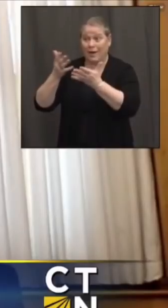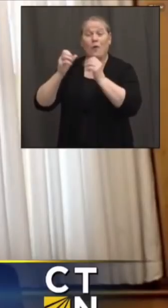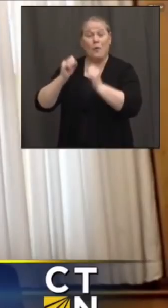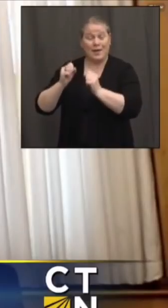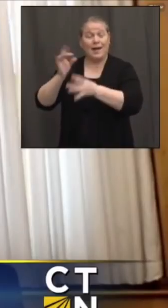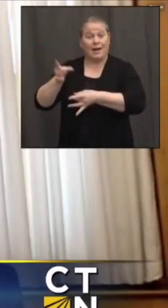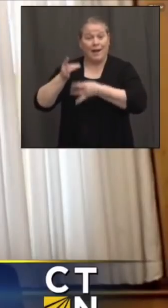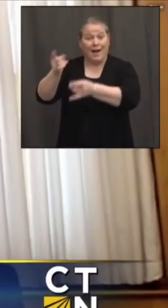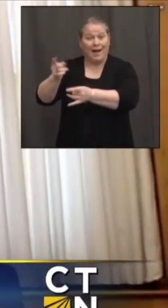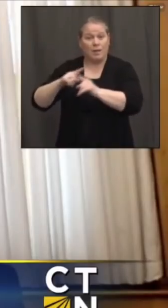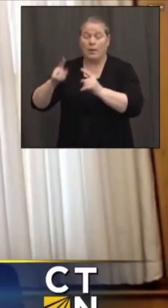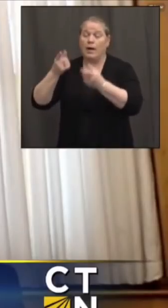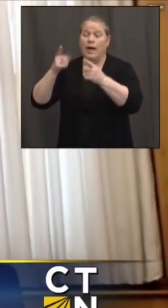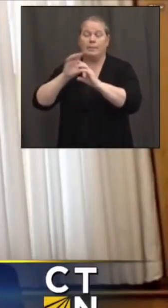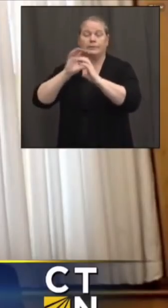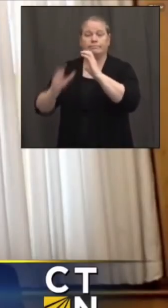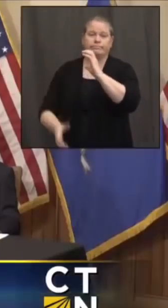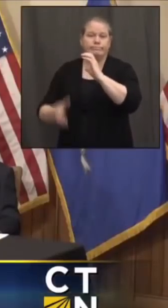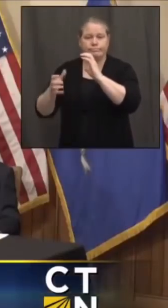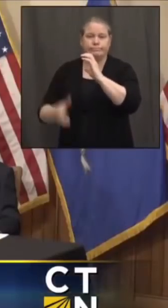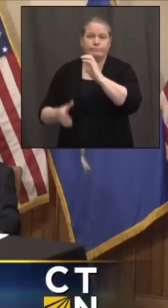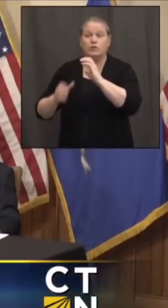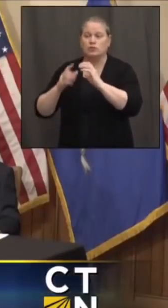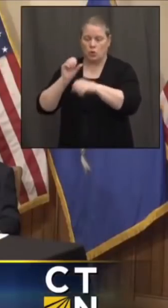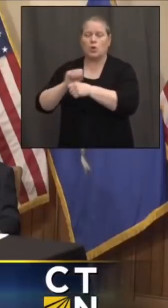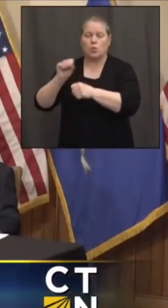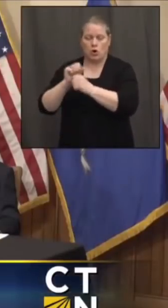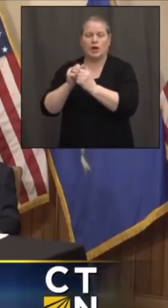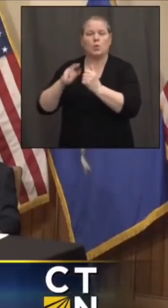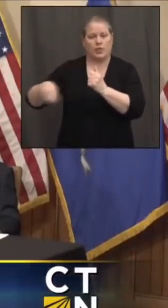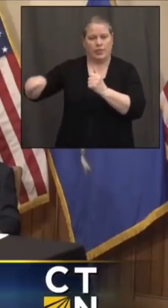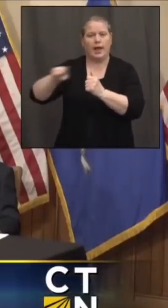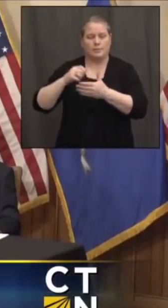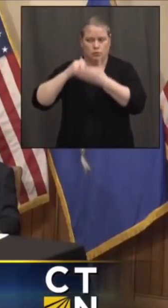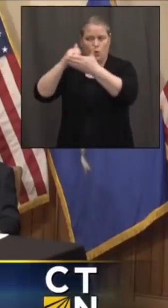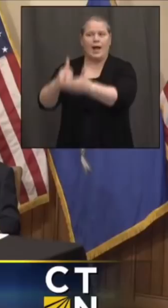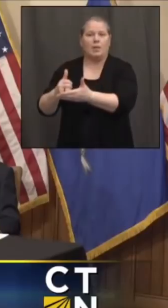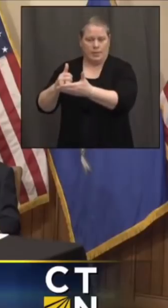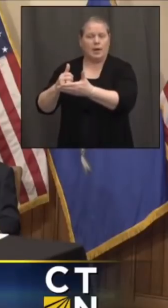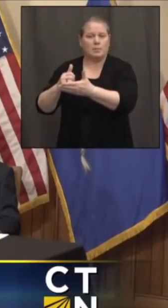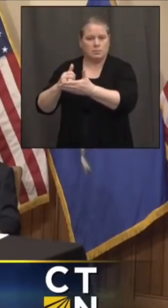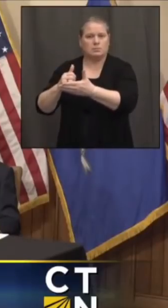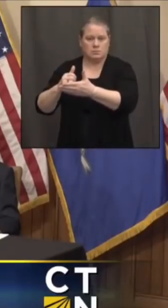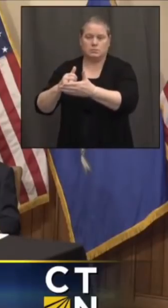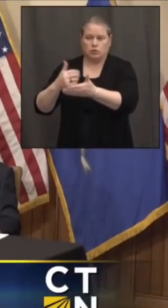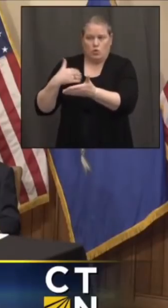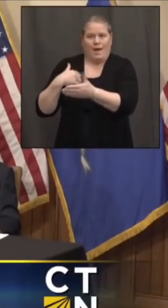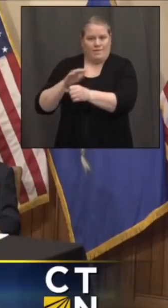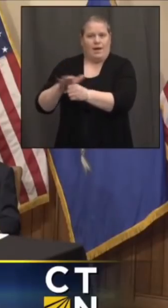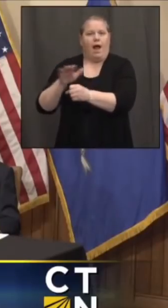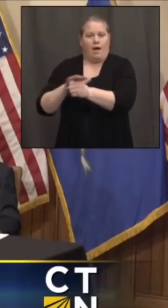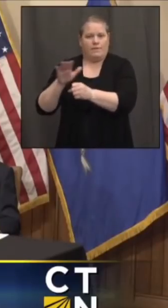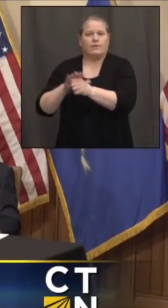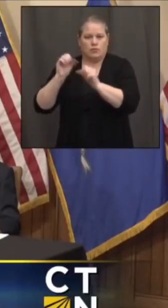them back on track as quickly as possible. Do you think that now supply is creeping up, that those kind of situations can be avoided?